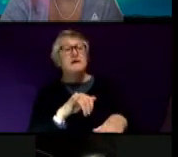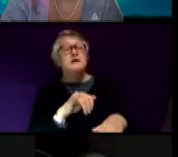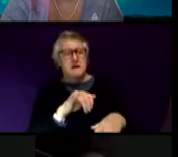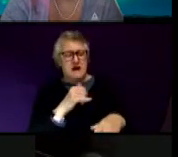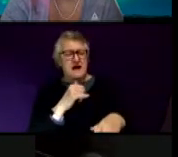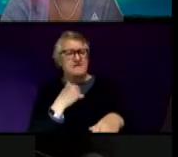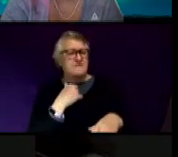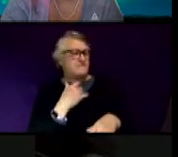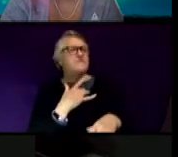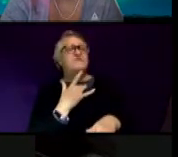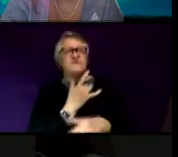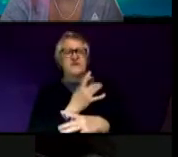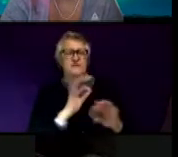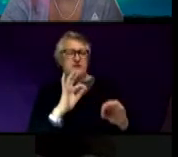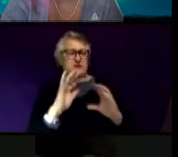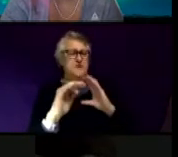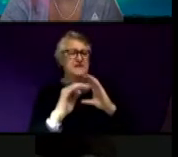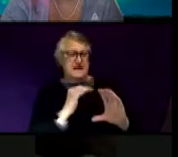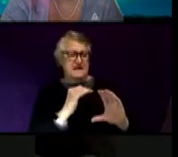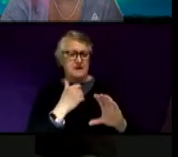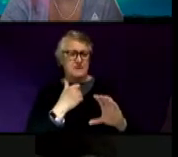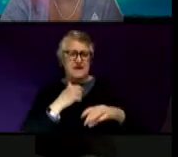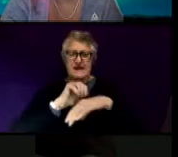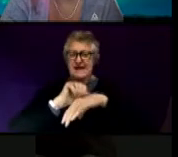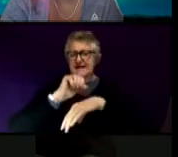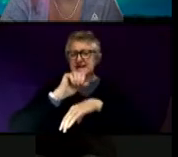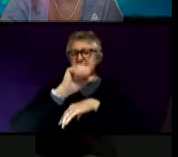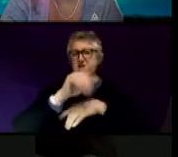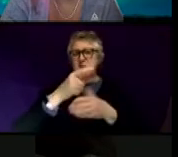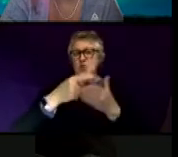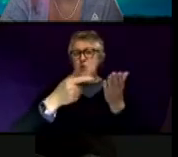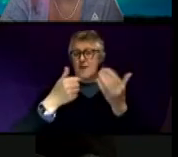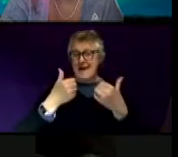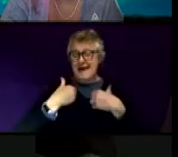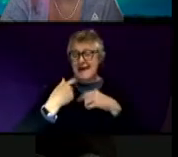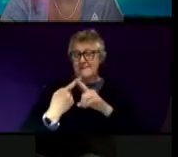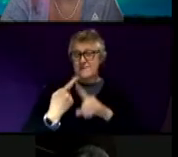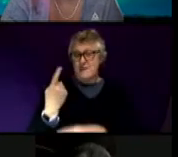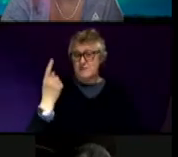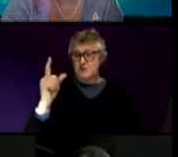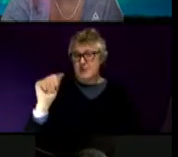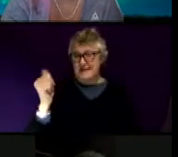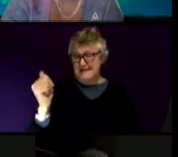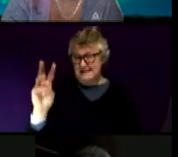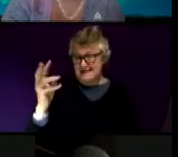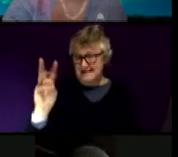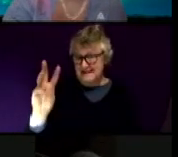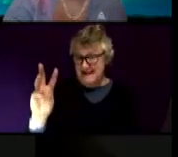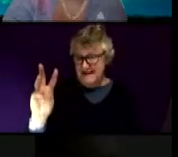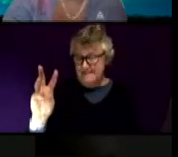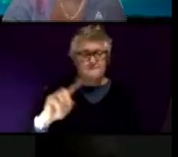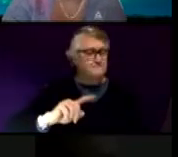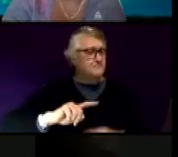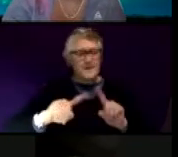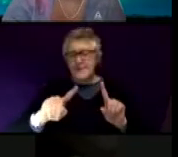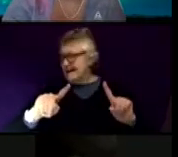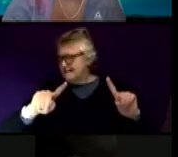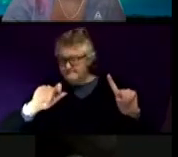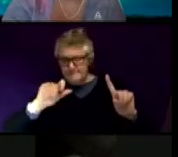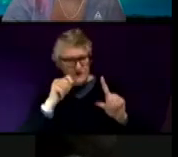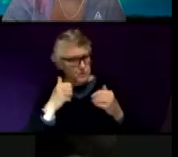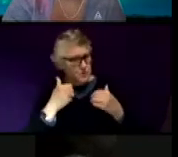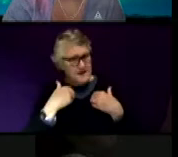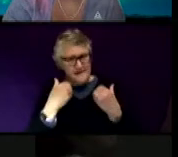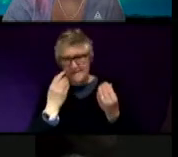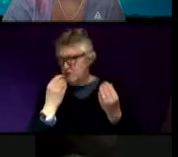of what that was from 2016, but I don't have information for what PPA is demanding as